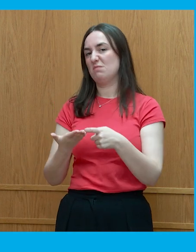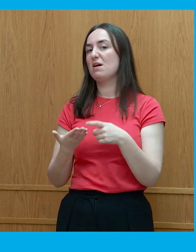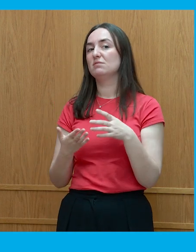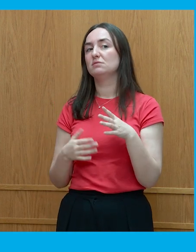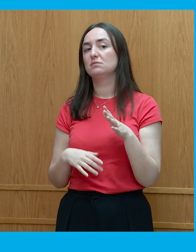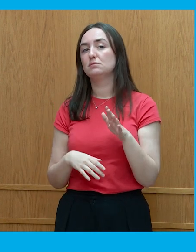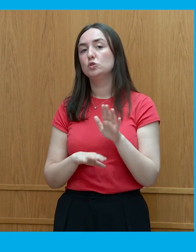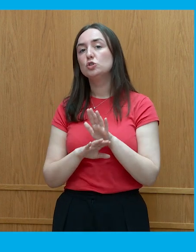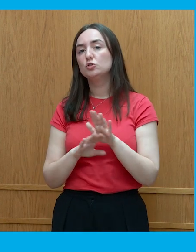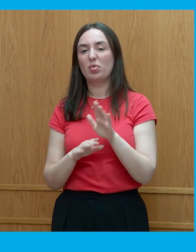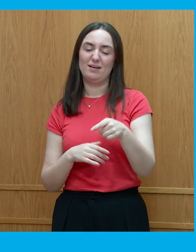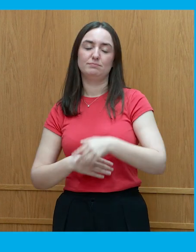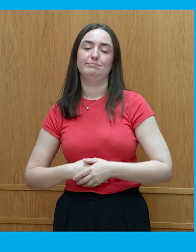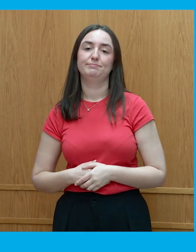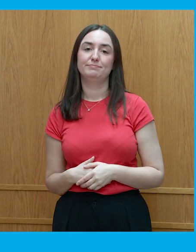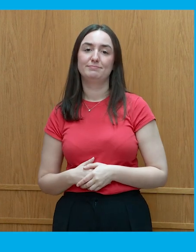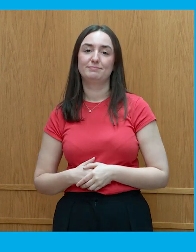against that.